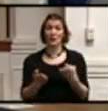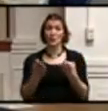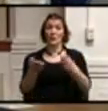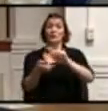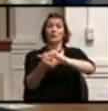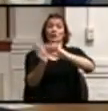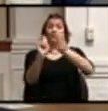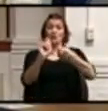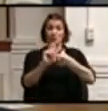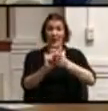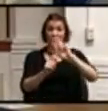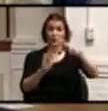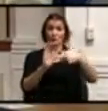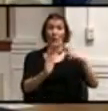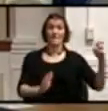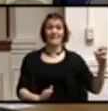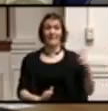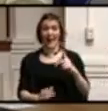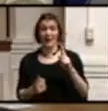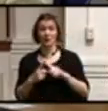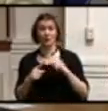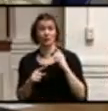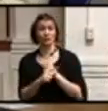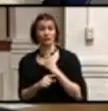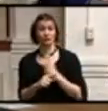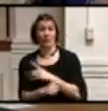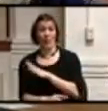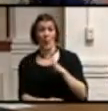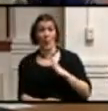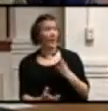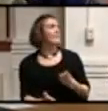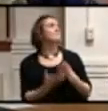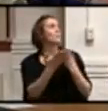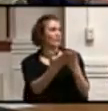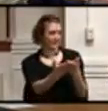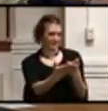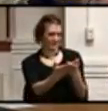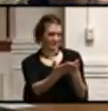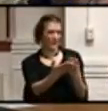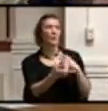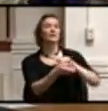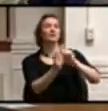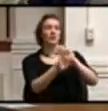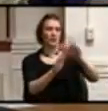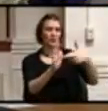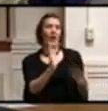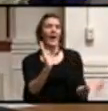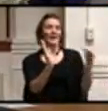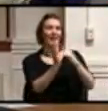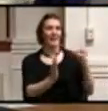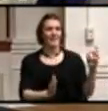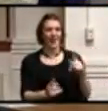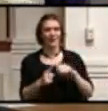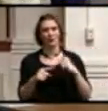to adjourn as liquor commissioners. So moved. We have a motion to adjourn as liquor commissioners.